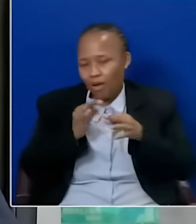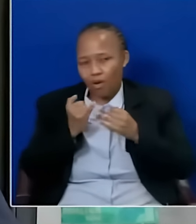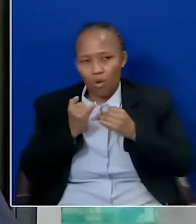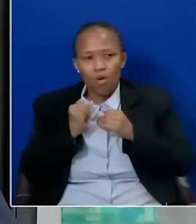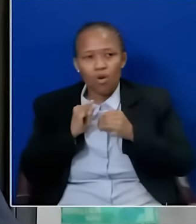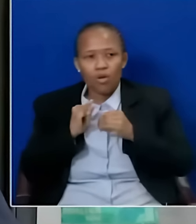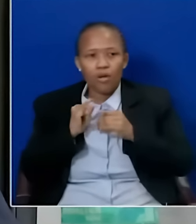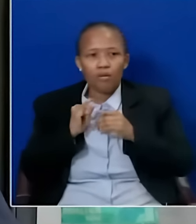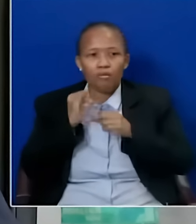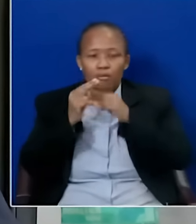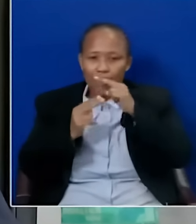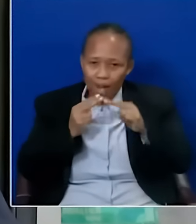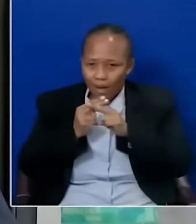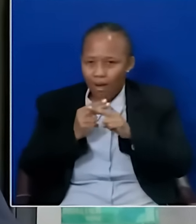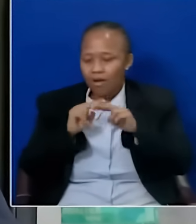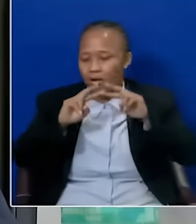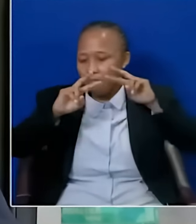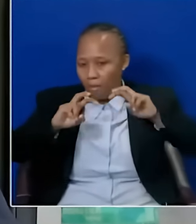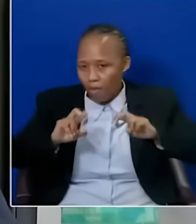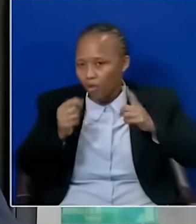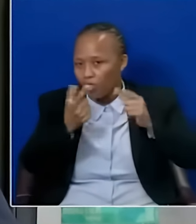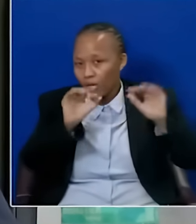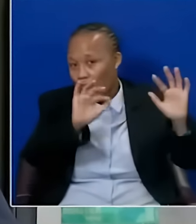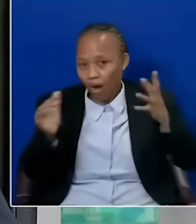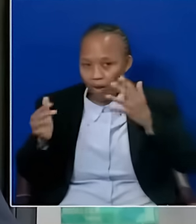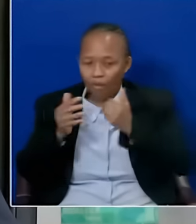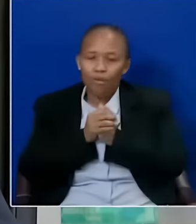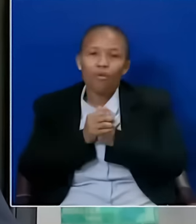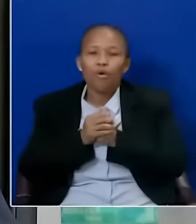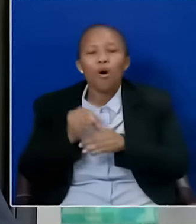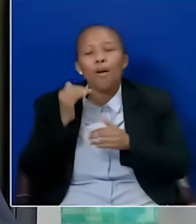in the procedure, it means it's a fresh start.